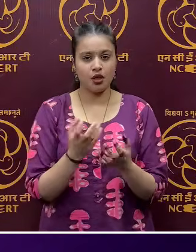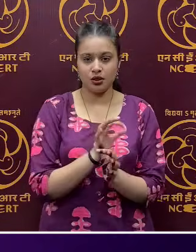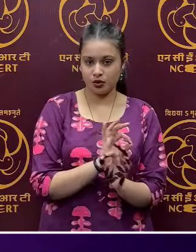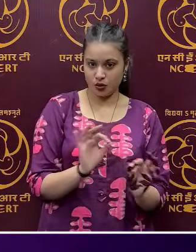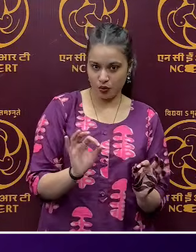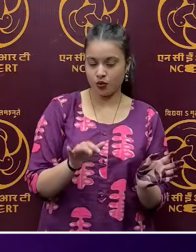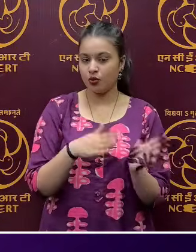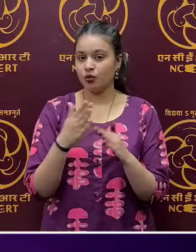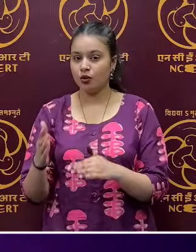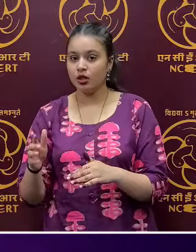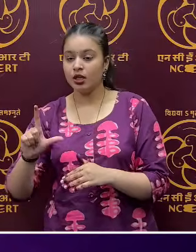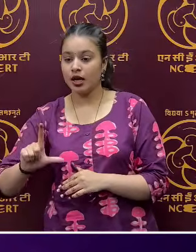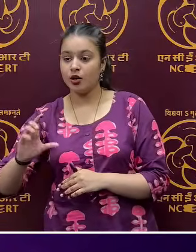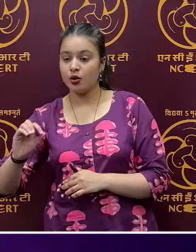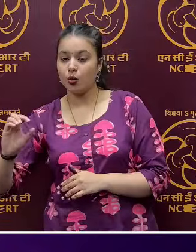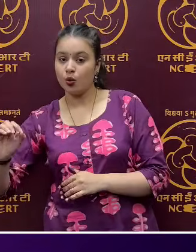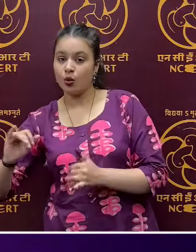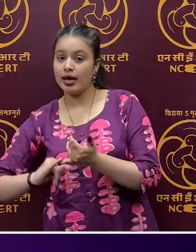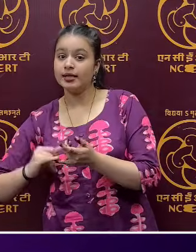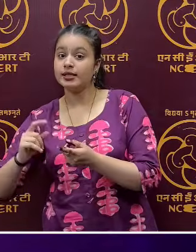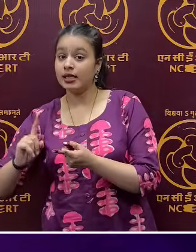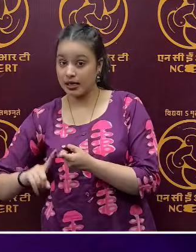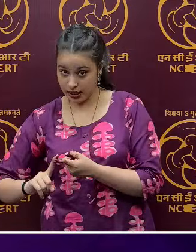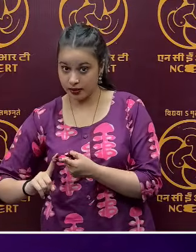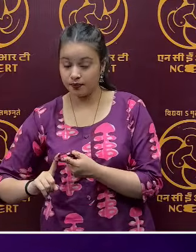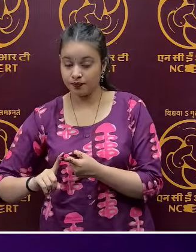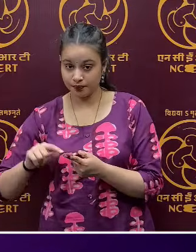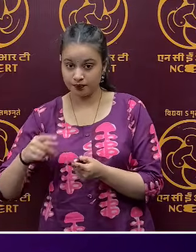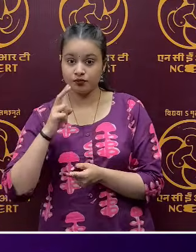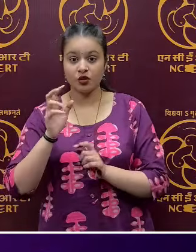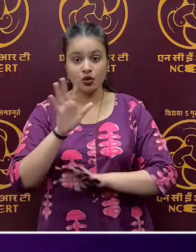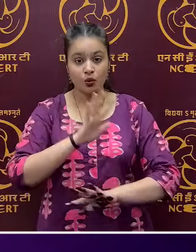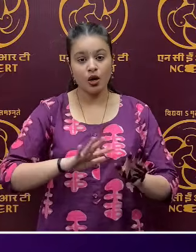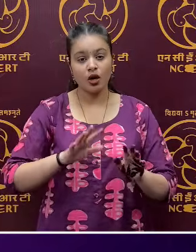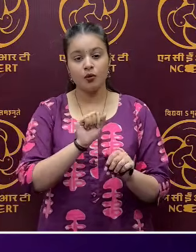here, and then the verb will transform